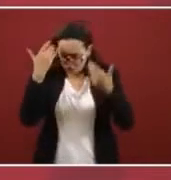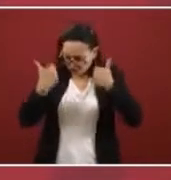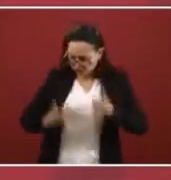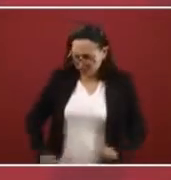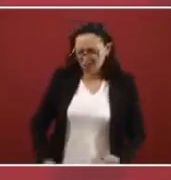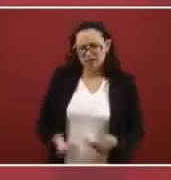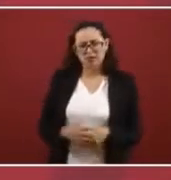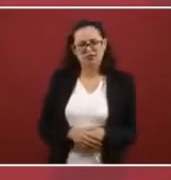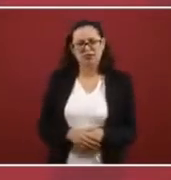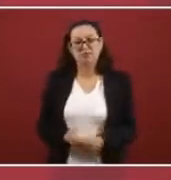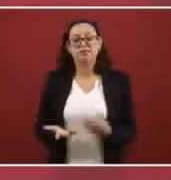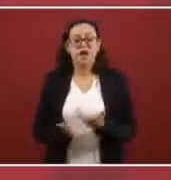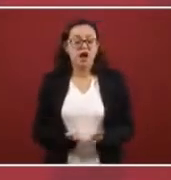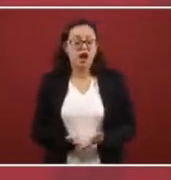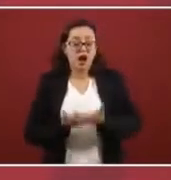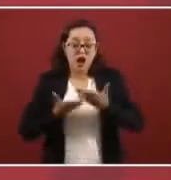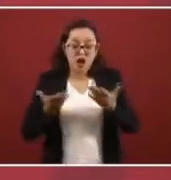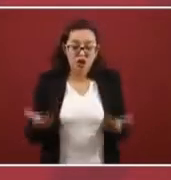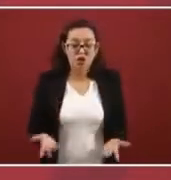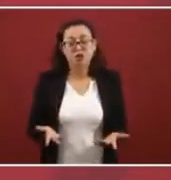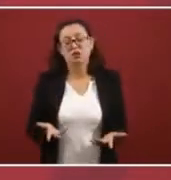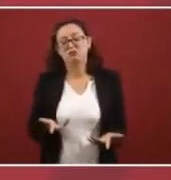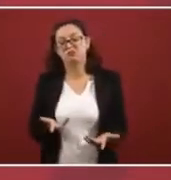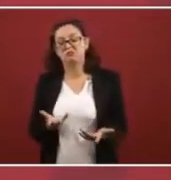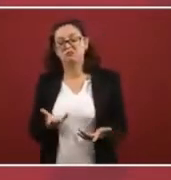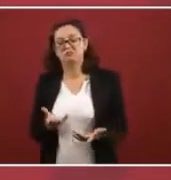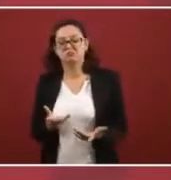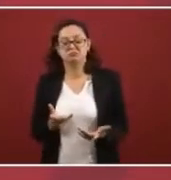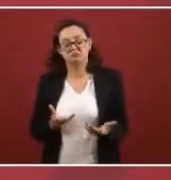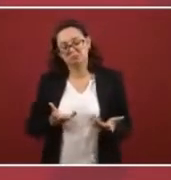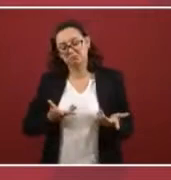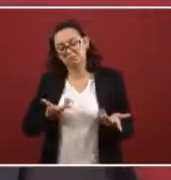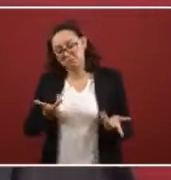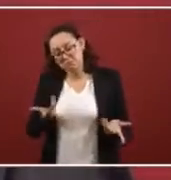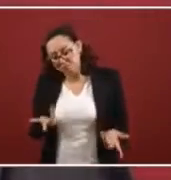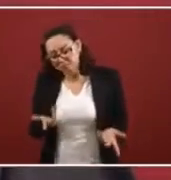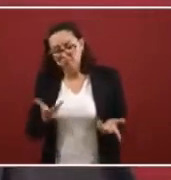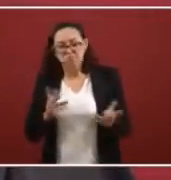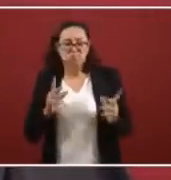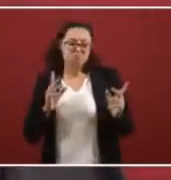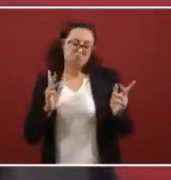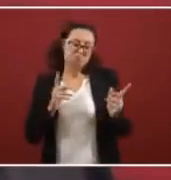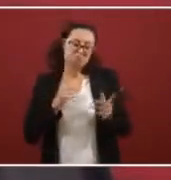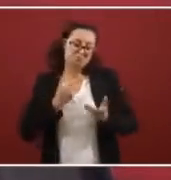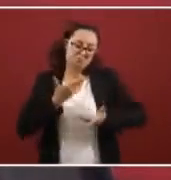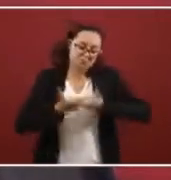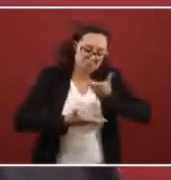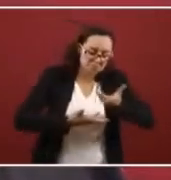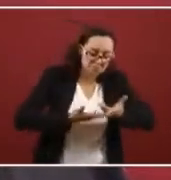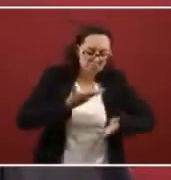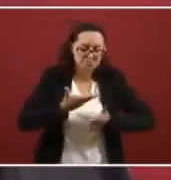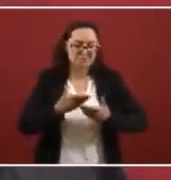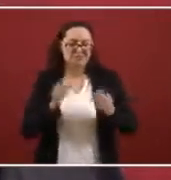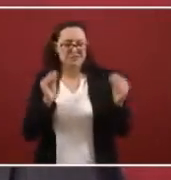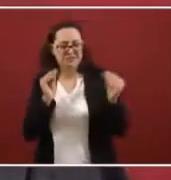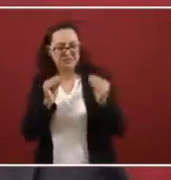There is a business negotiation. Because according to them,